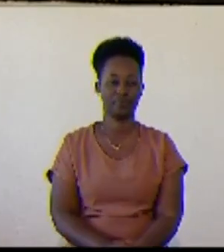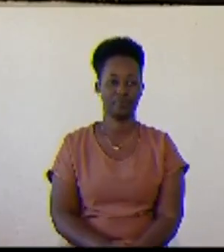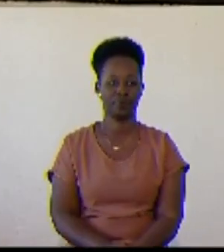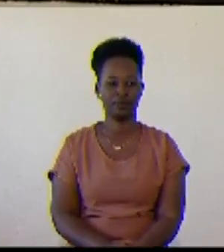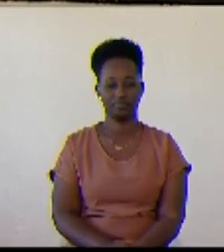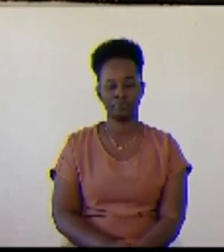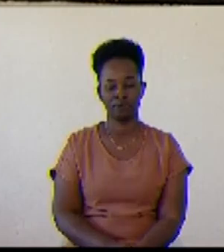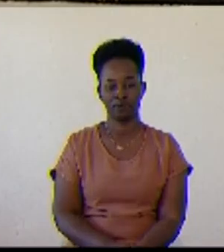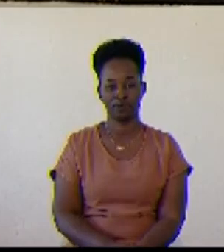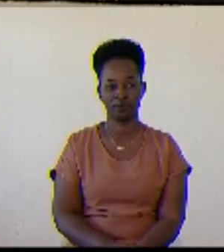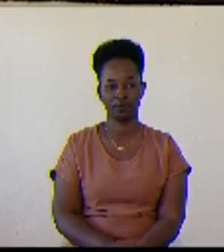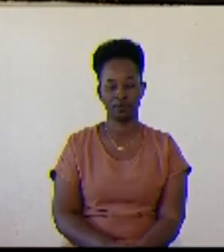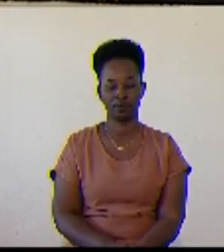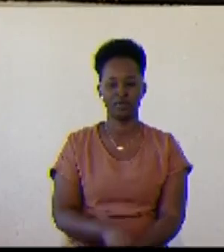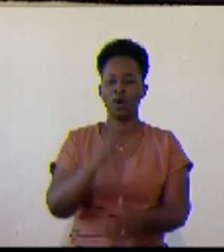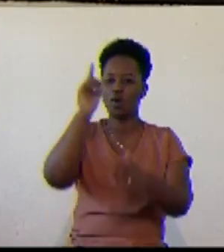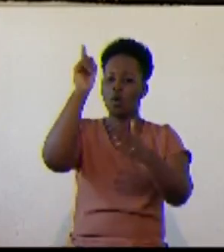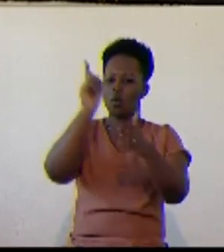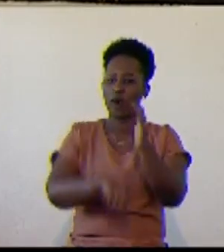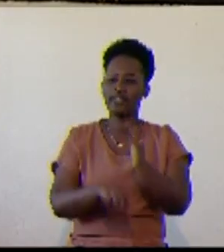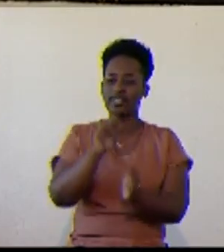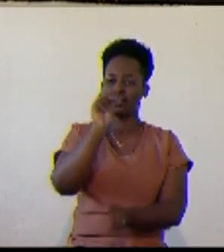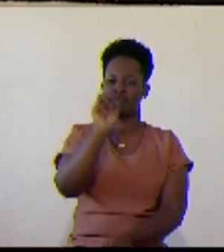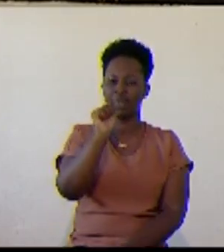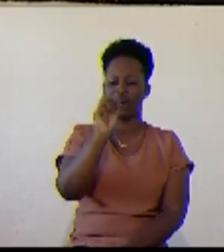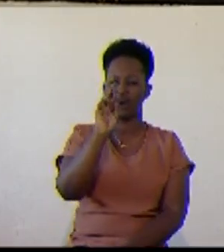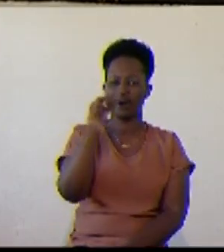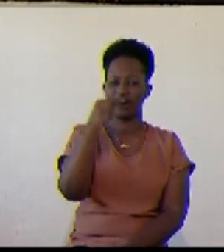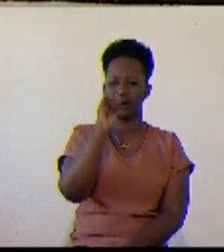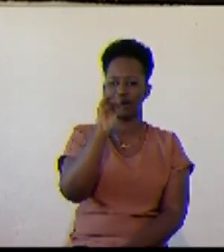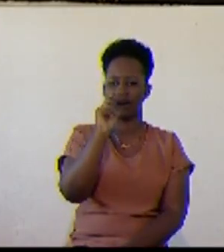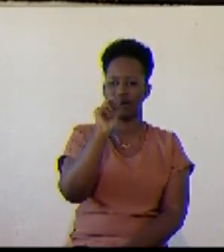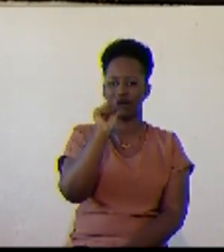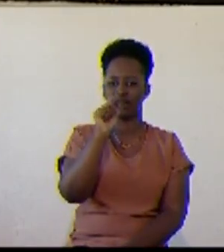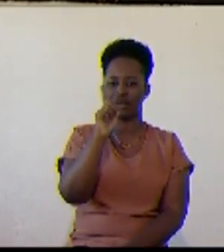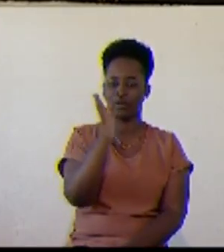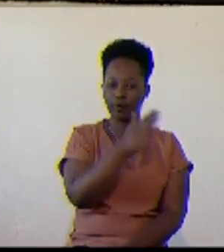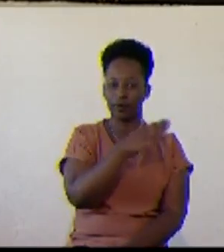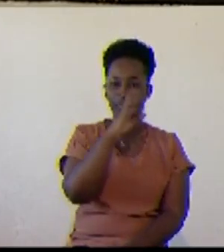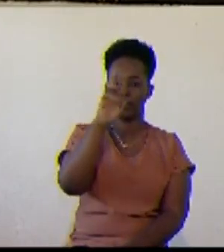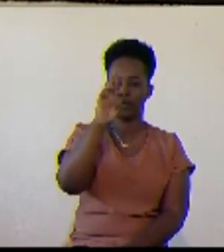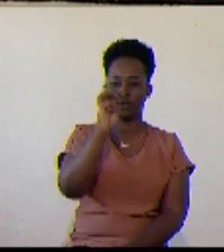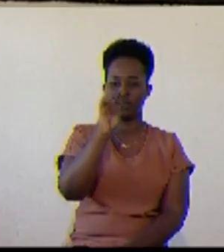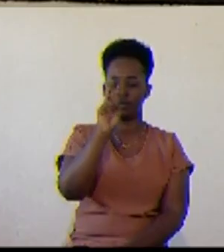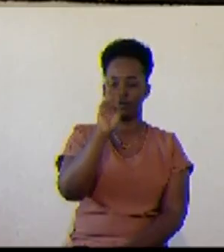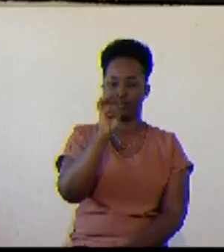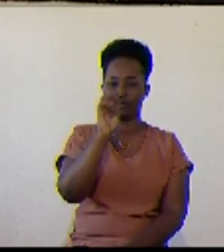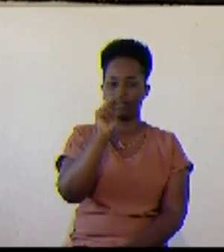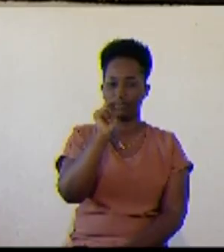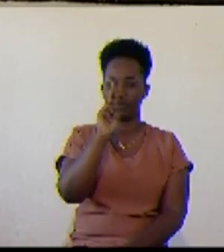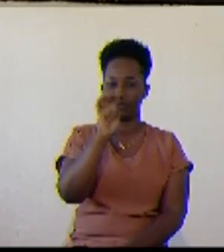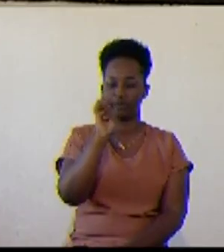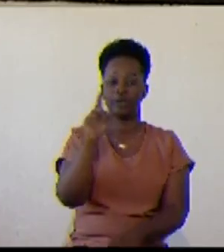marginal revenue. So what is marginal revenue? Revenue, this is the income that a business gets. And